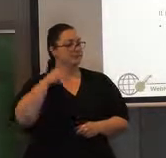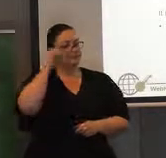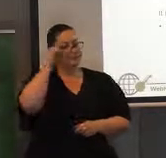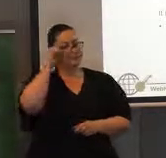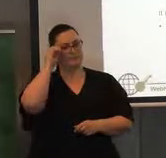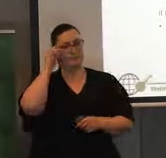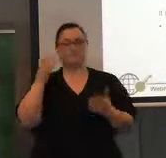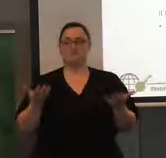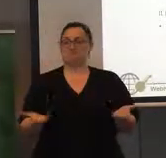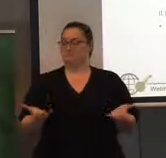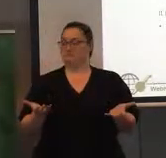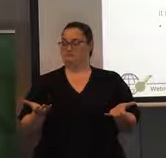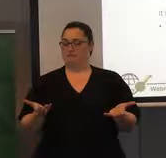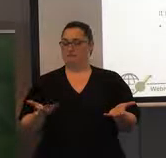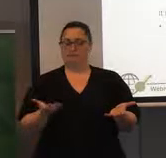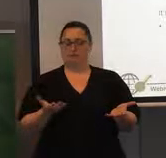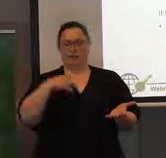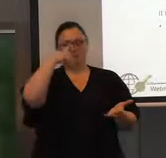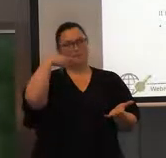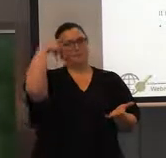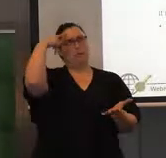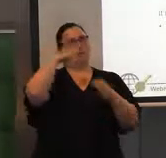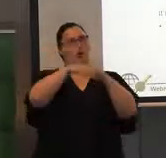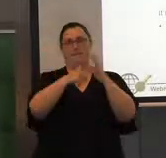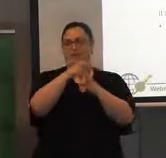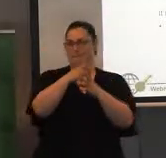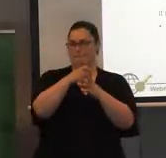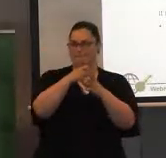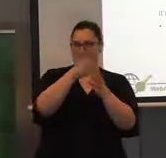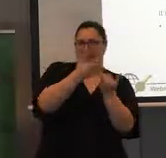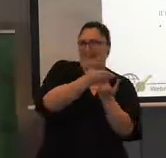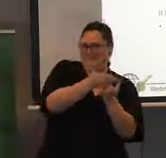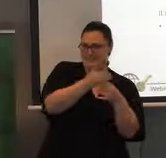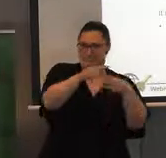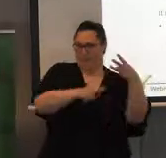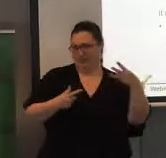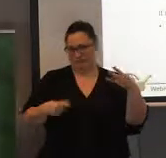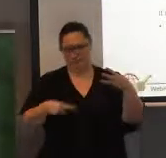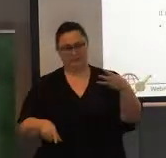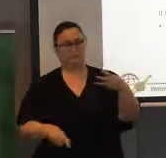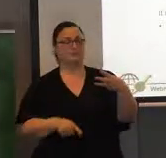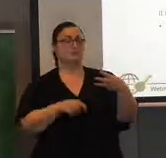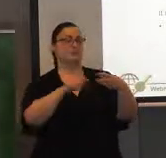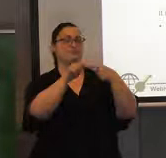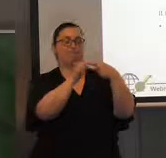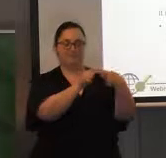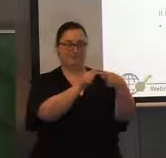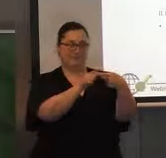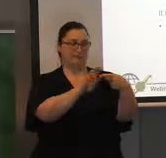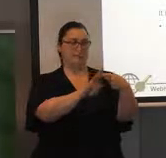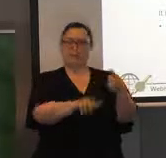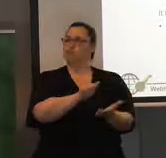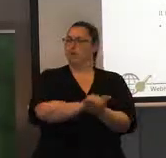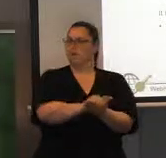When we look at the reasons why people start to address accessibility, there's three main reasons that come up. First of all, people